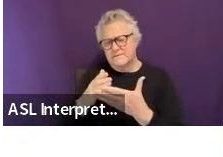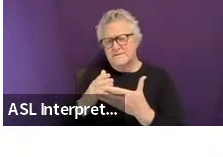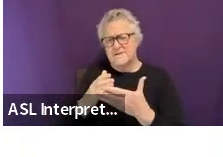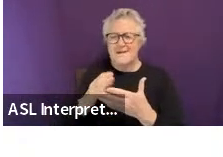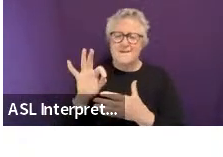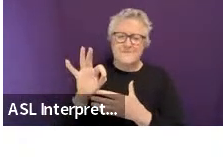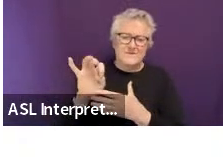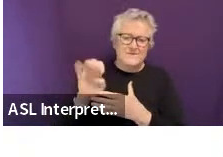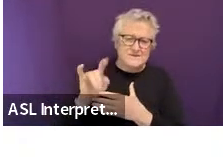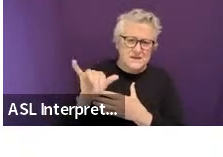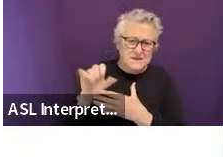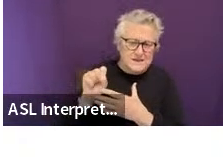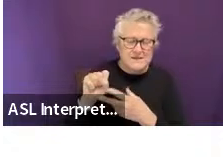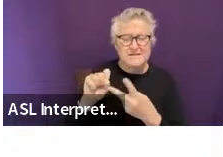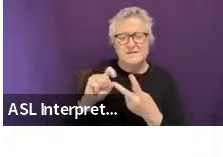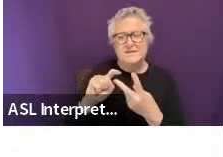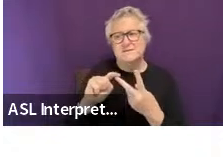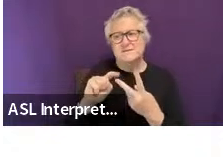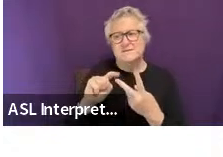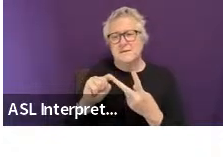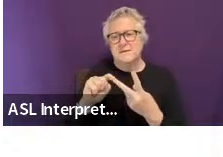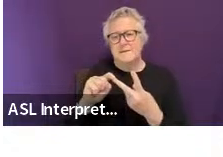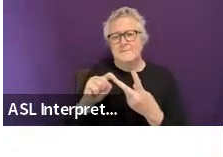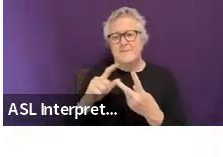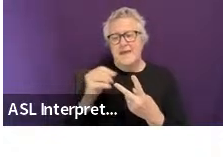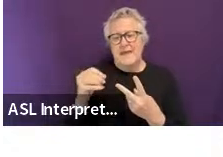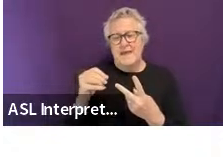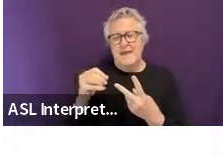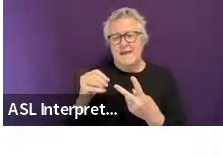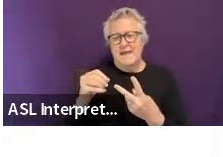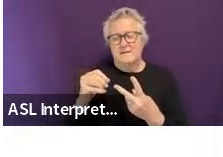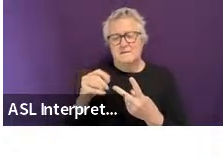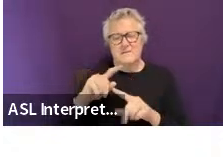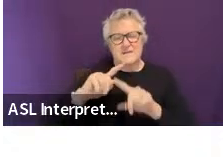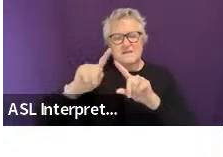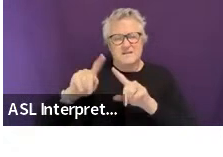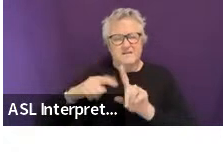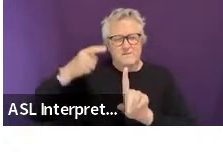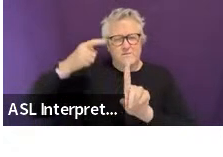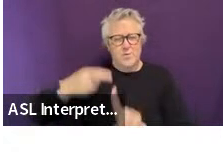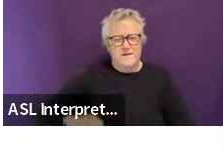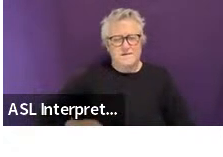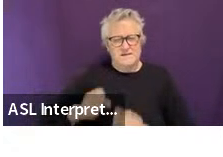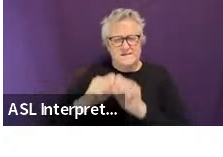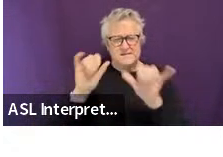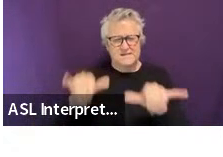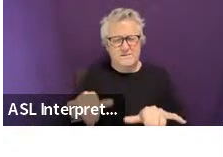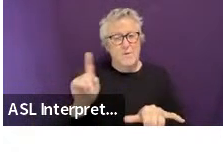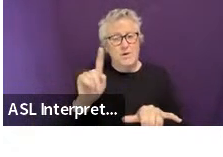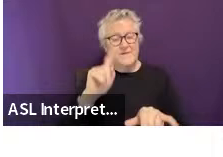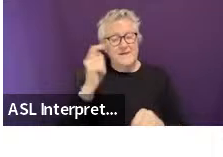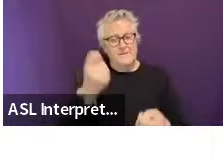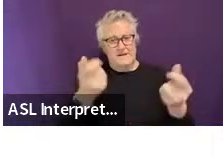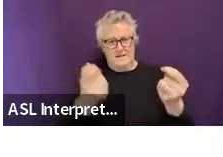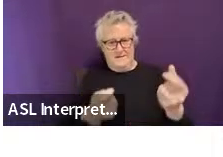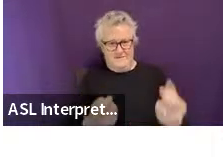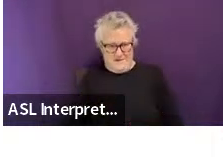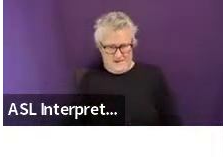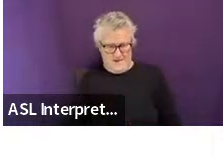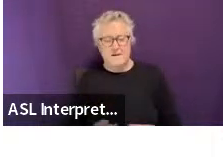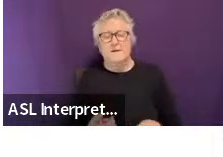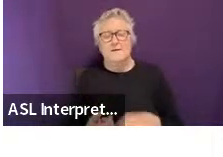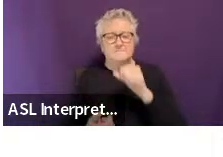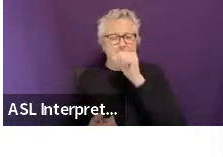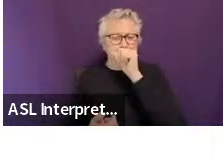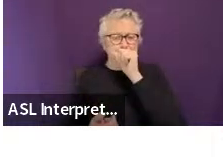facilities and pinch points in those systems and where those can be alleviated to understand what the true capacity is as we move into the